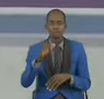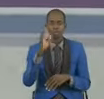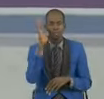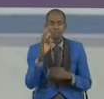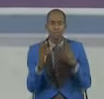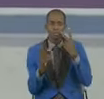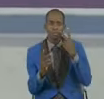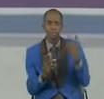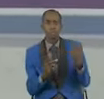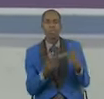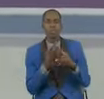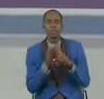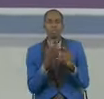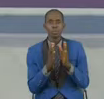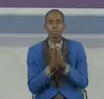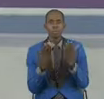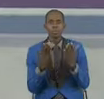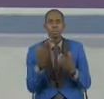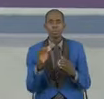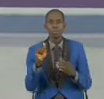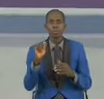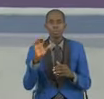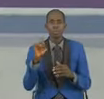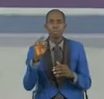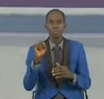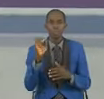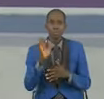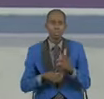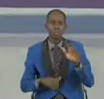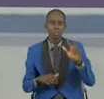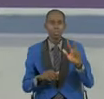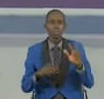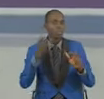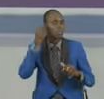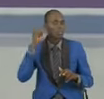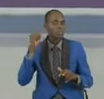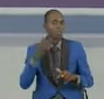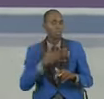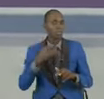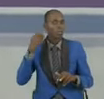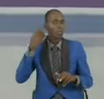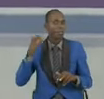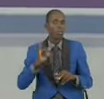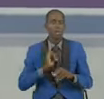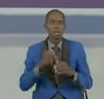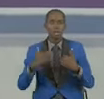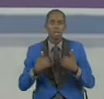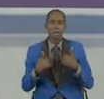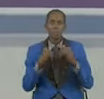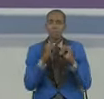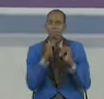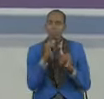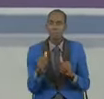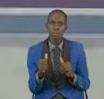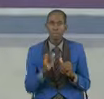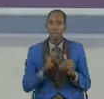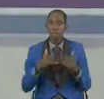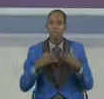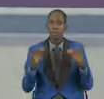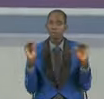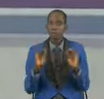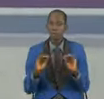Acts chapter 3, silver and gold have I none. In the name of Jesus Christ